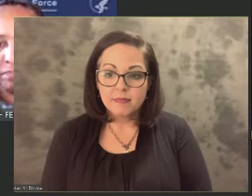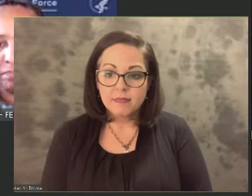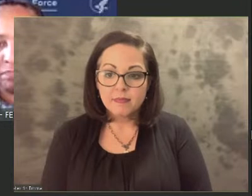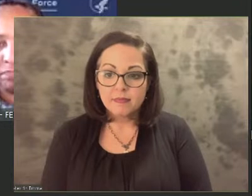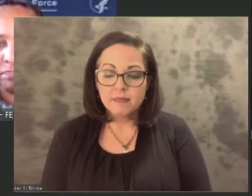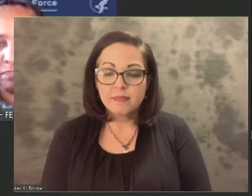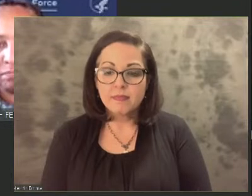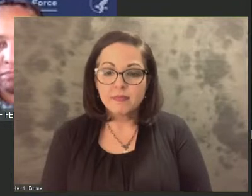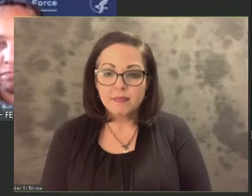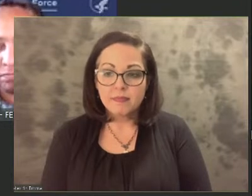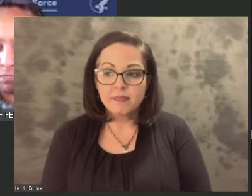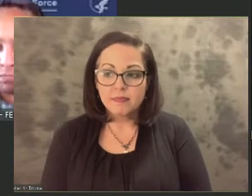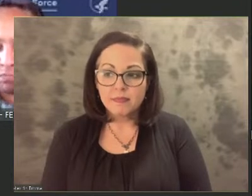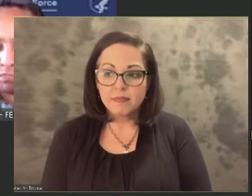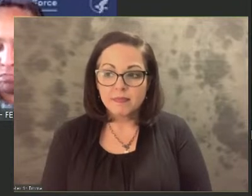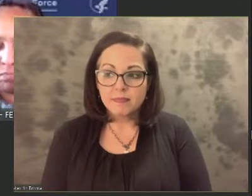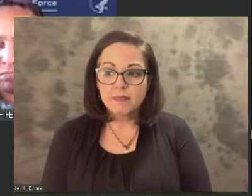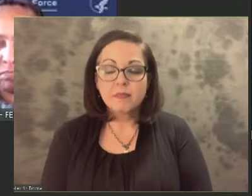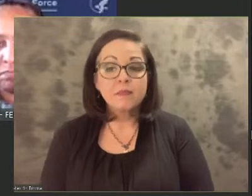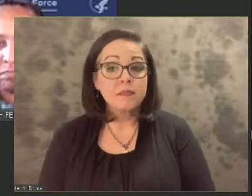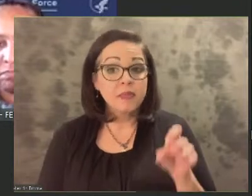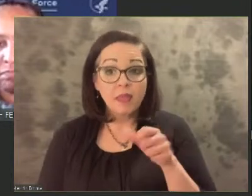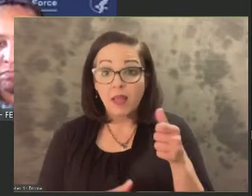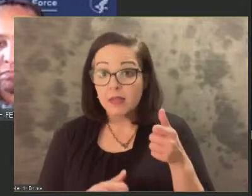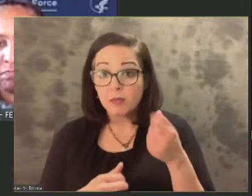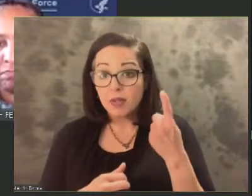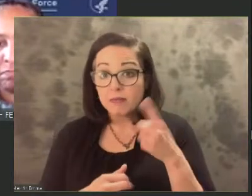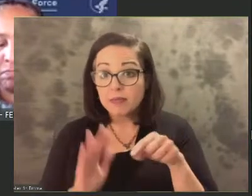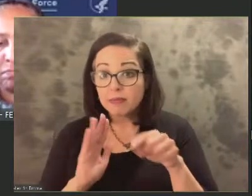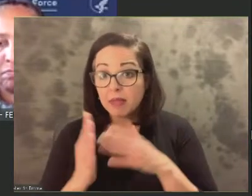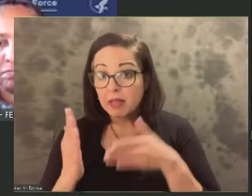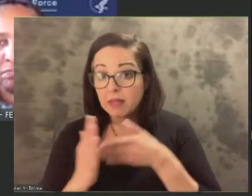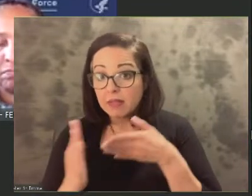Many thanks. Any nays?